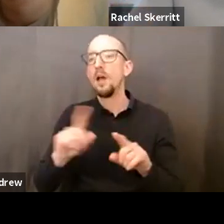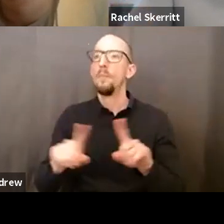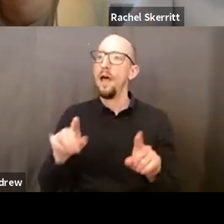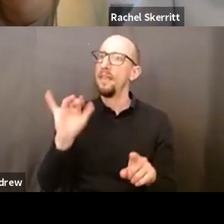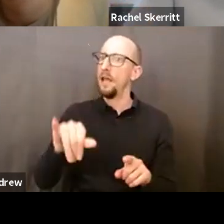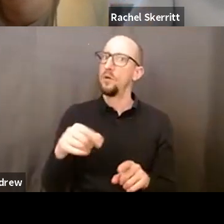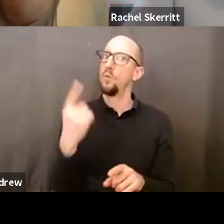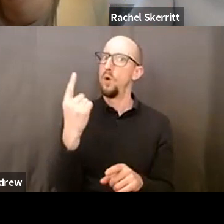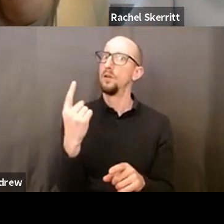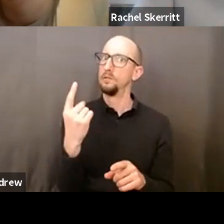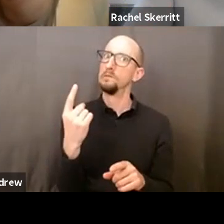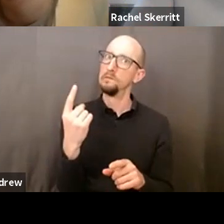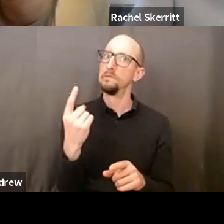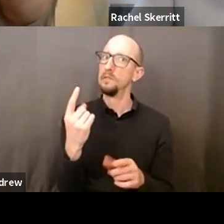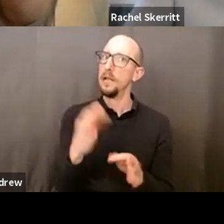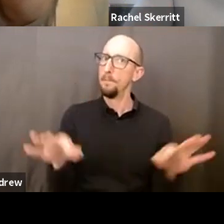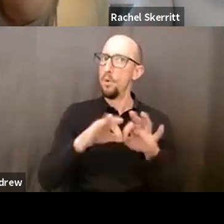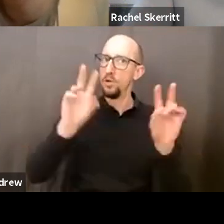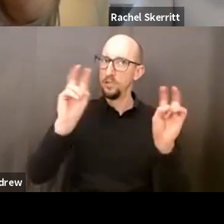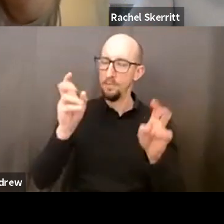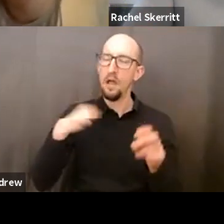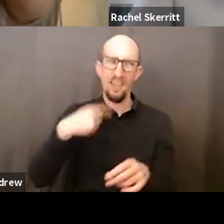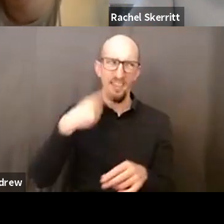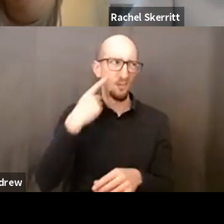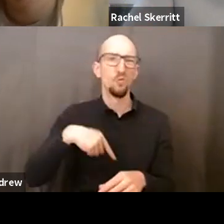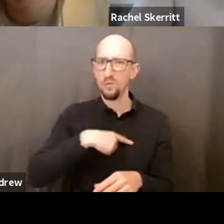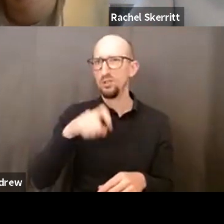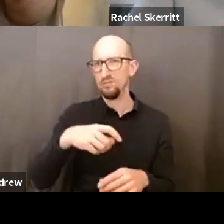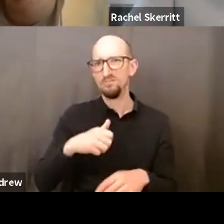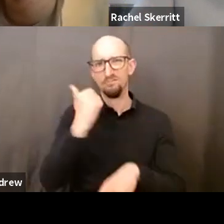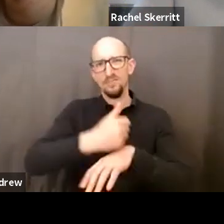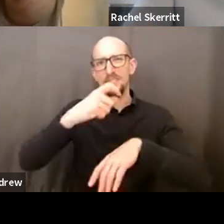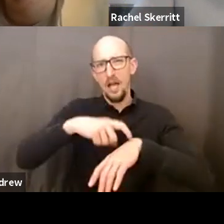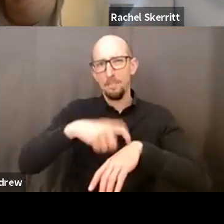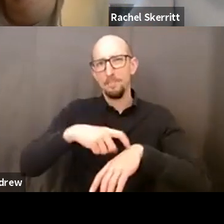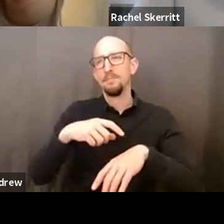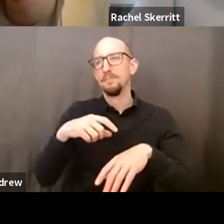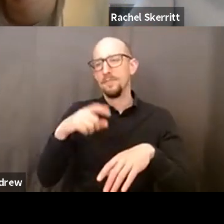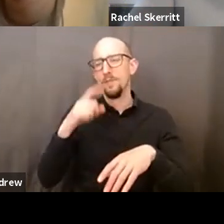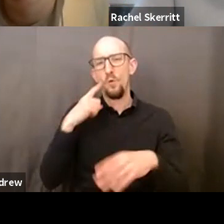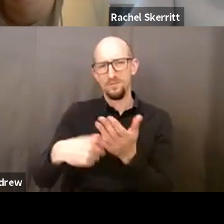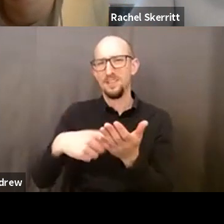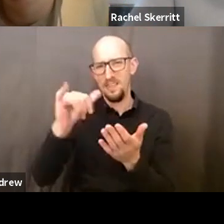bucket to consider. So I think we should make the time or make the space to do so.